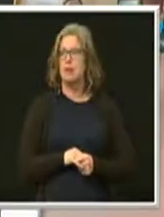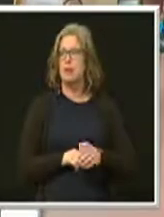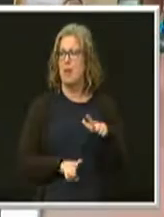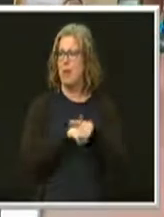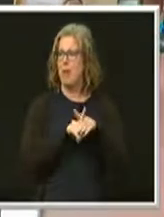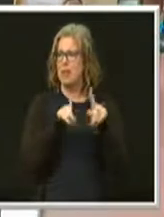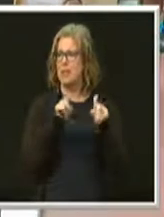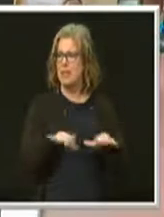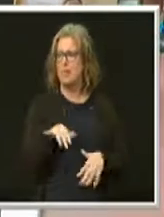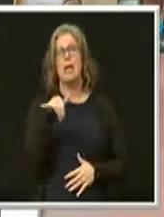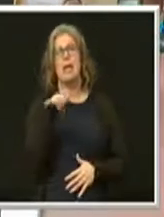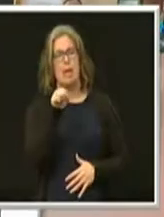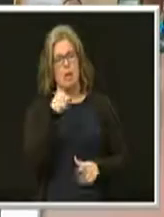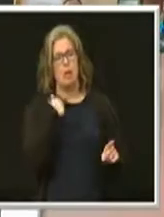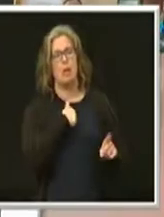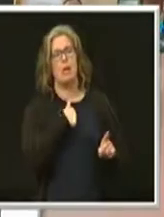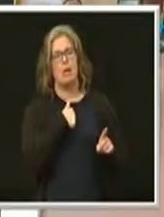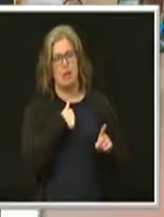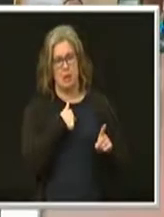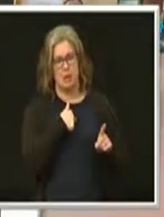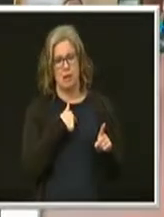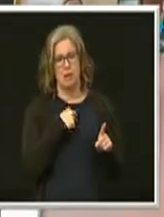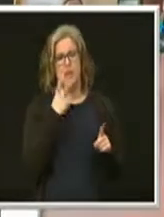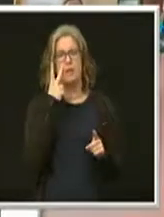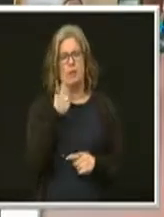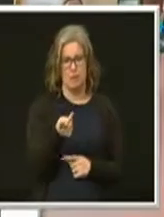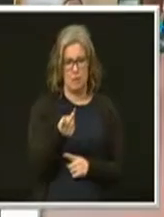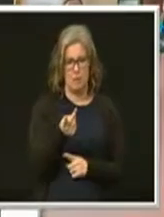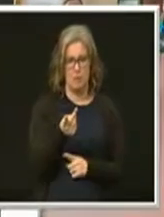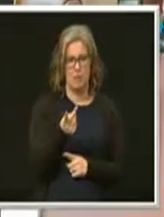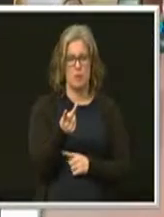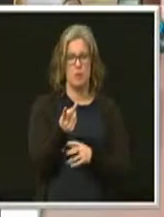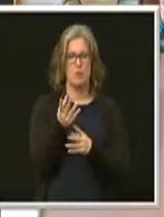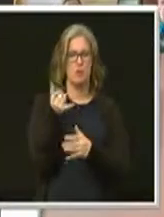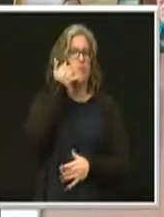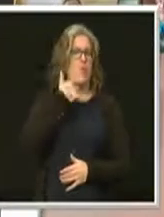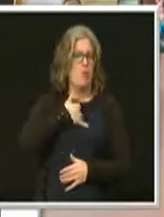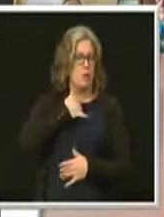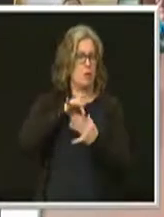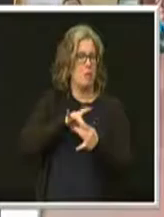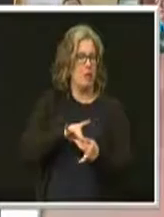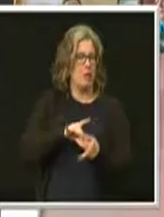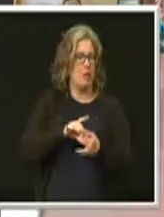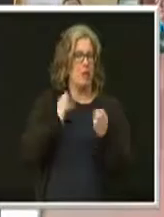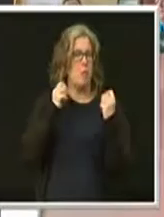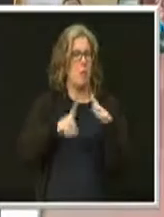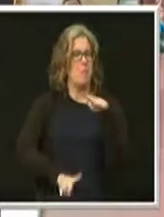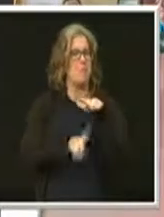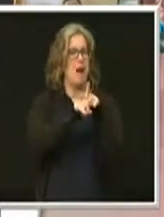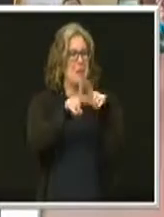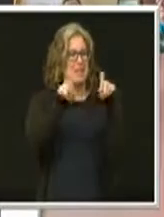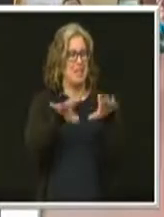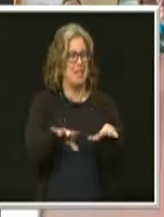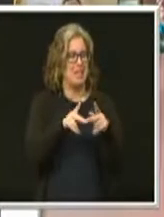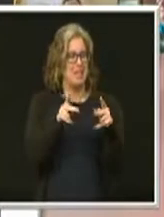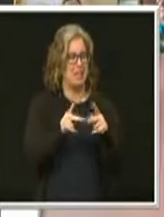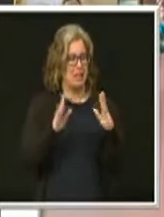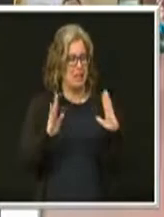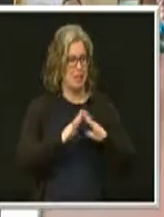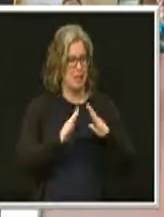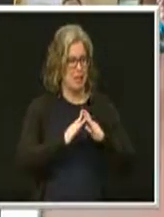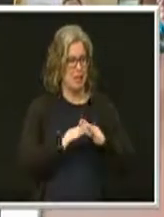testing, yes, we have observed and we've received calls about multiple pop-up testing sites in the